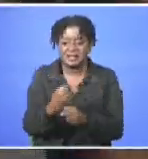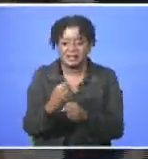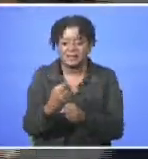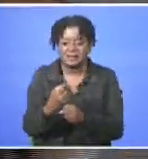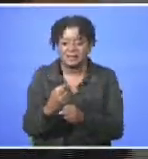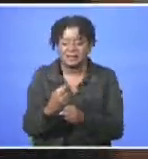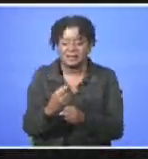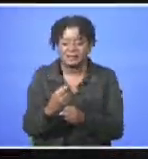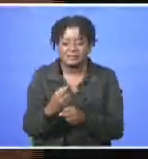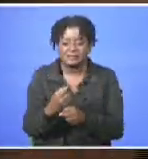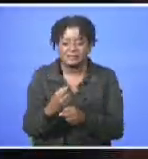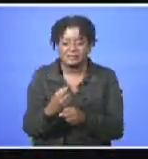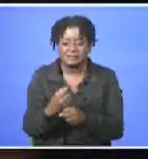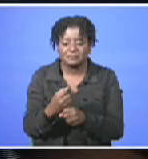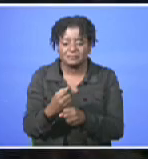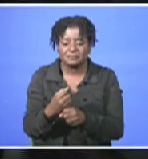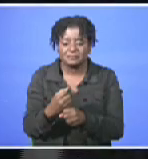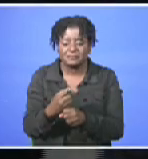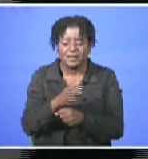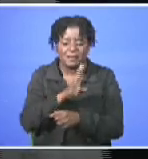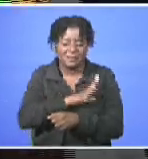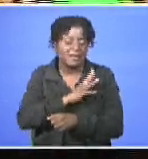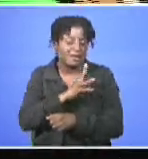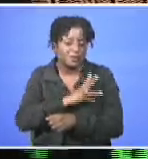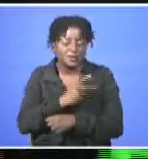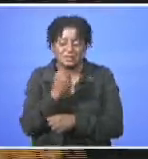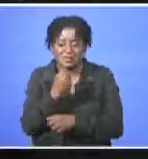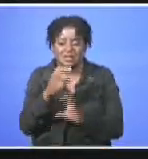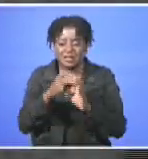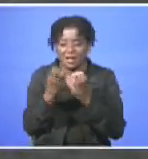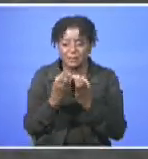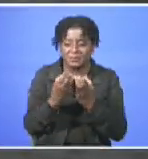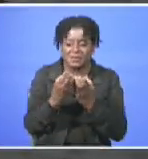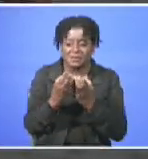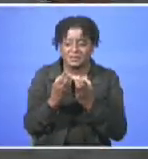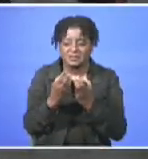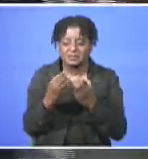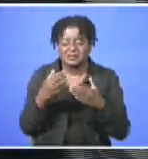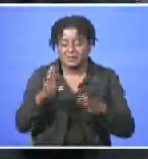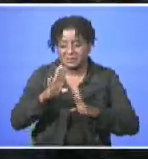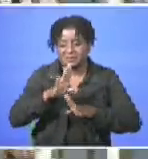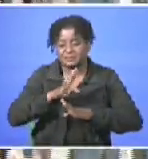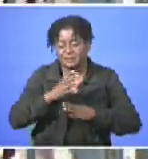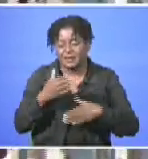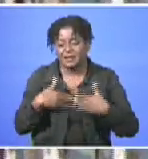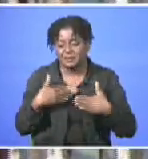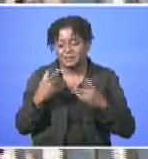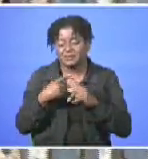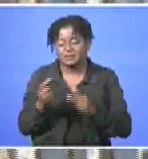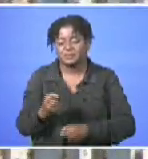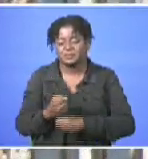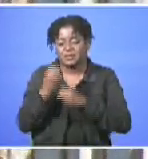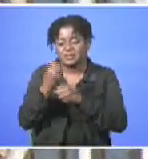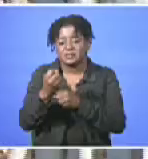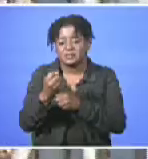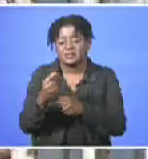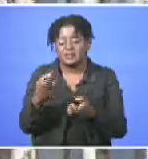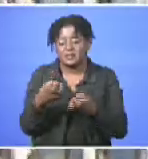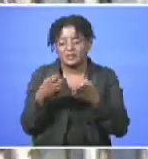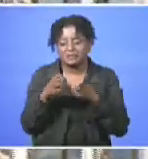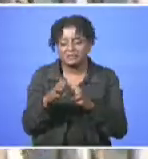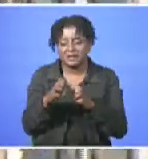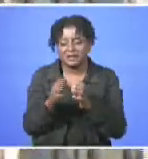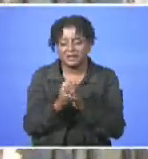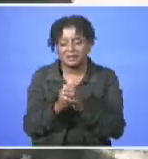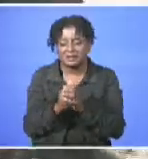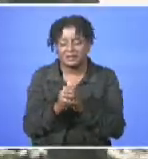Philandra Bain Wood of Bahamas Medical and Surgical Supplies said the company was pleased to sponsor the event. Center Manager for the Bain and Grantstown Urban Renewal